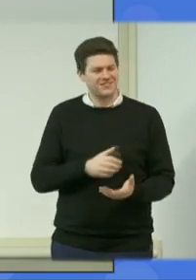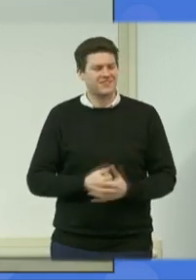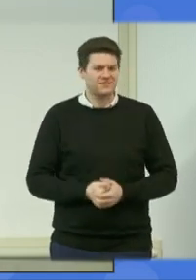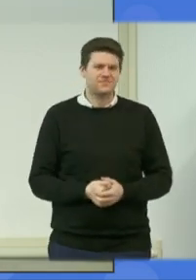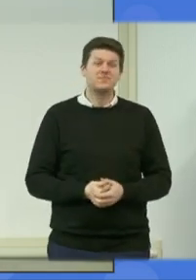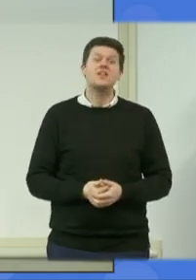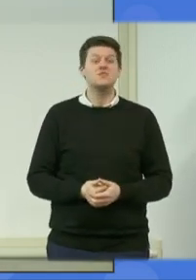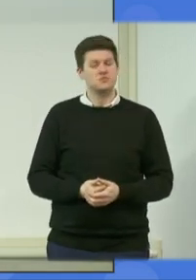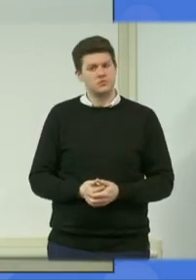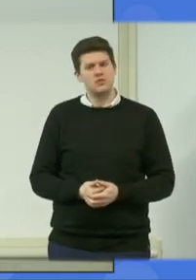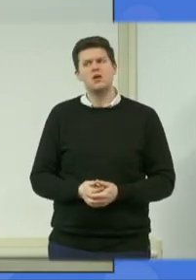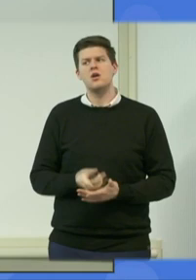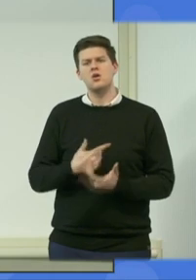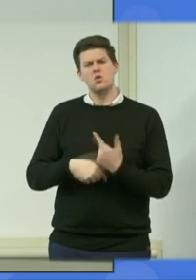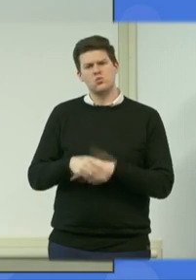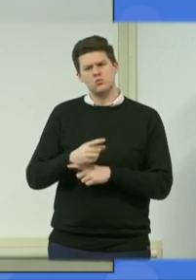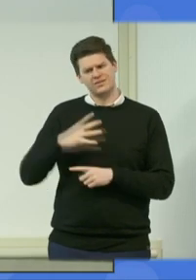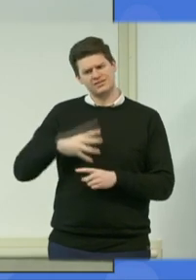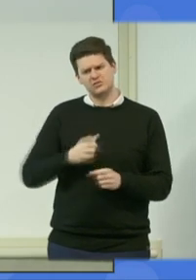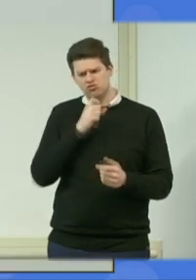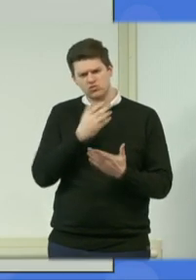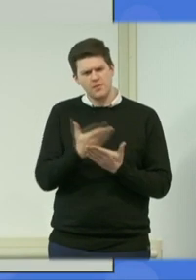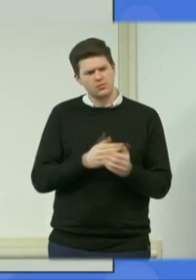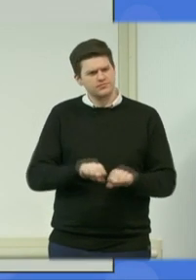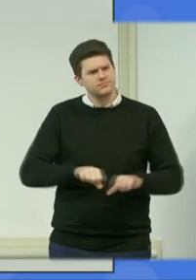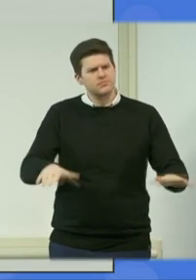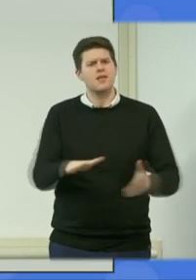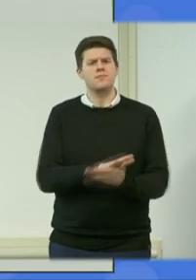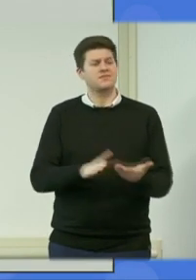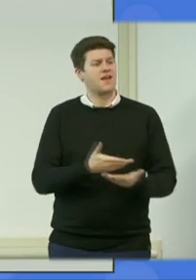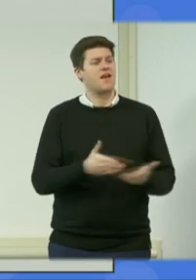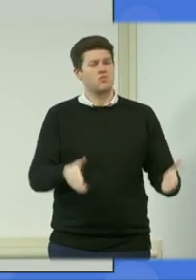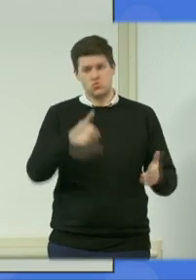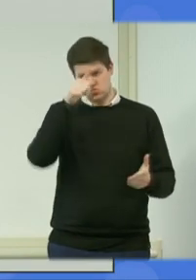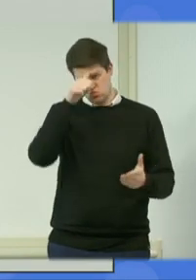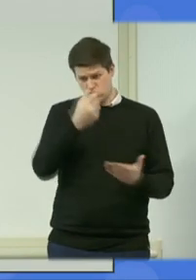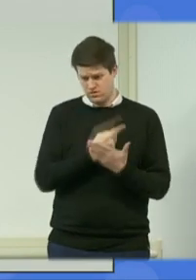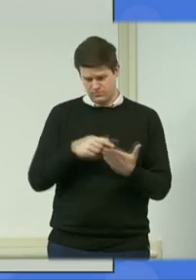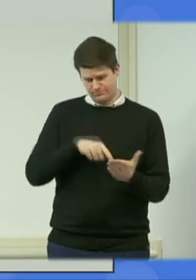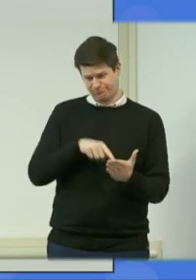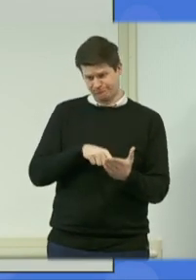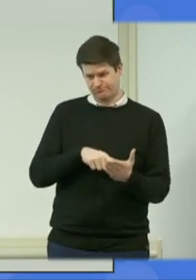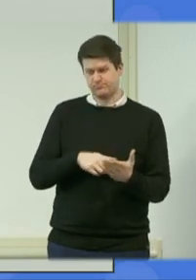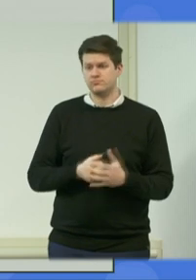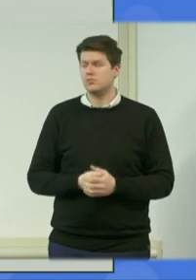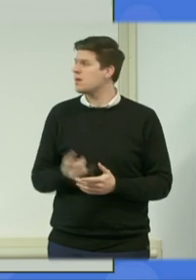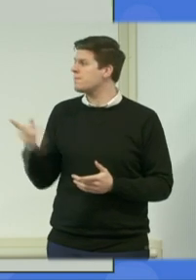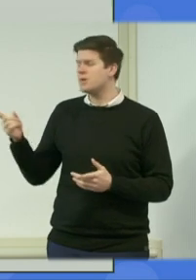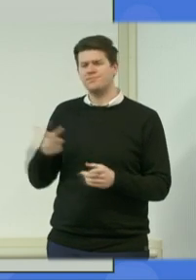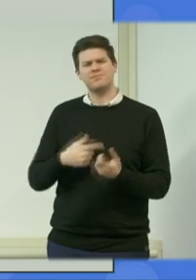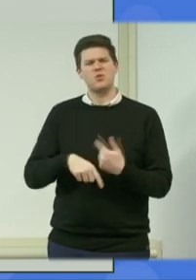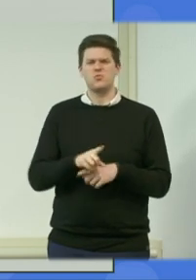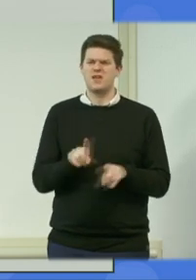us to do, I think, to make sure that our work is getting out there. But in simple terms, we are what people might call the public spending watchdog